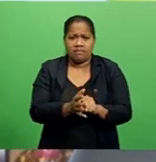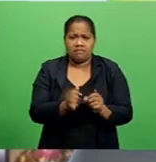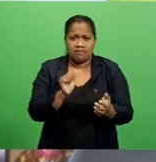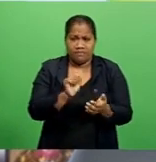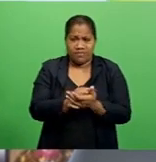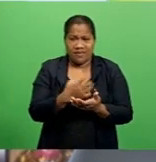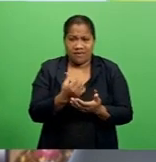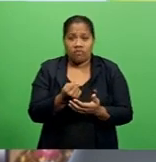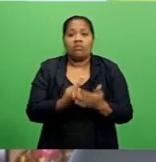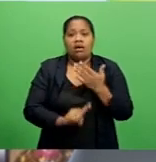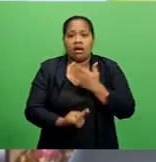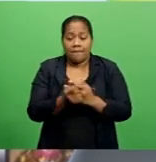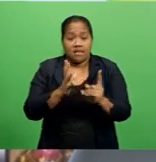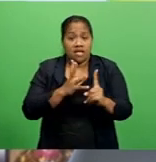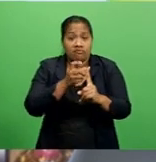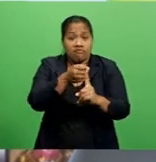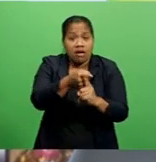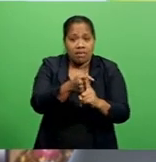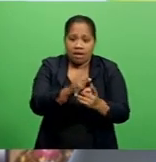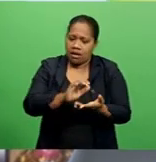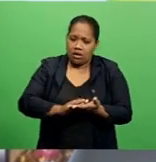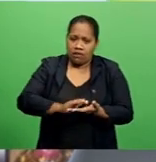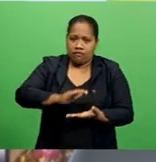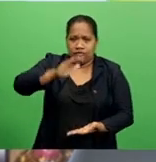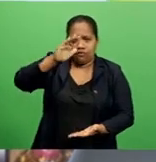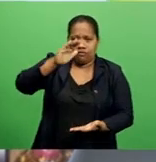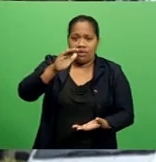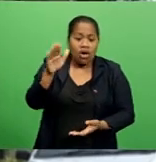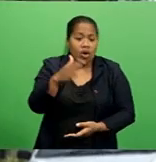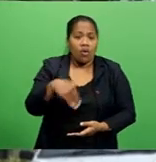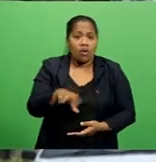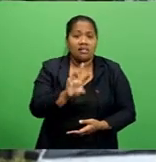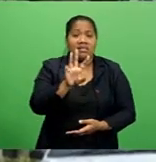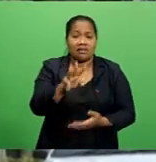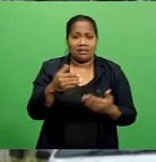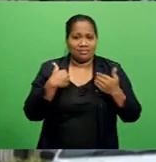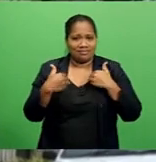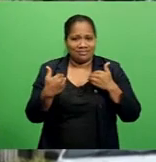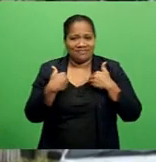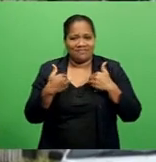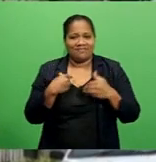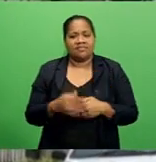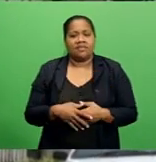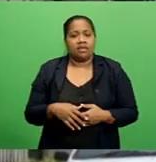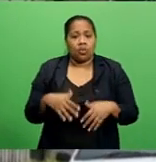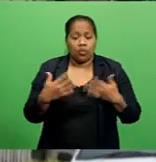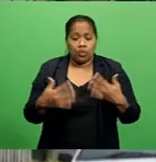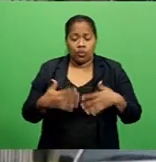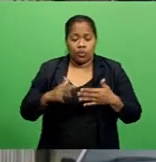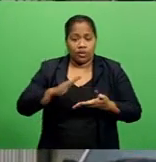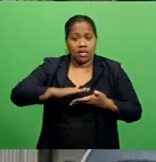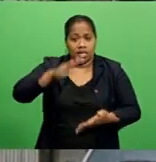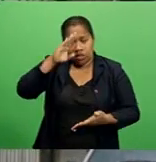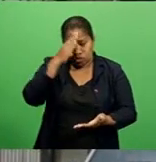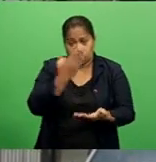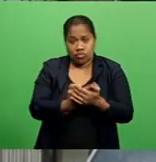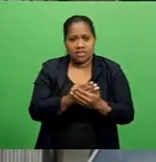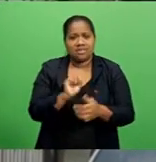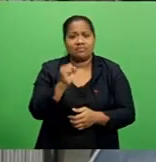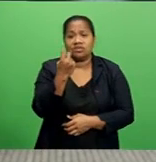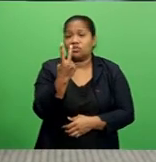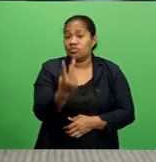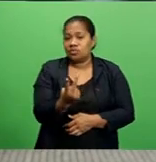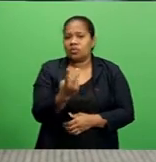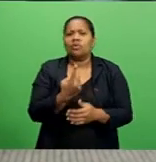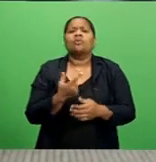university enrollments actually went up in all the 3 universities. She adds the increase in student numbers in semester 2 is largely